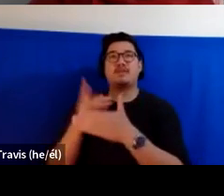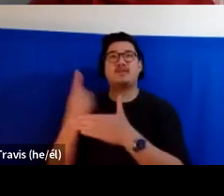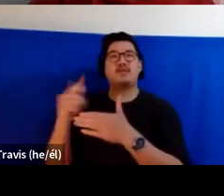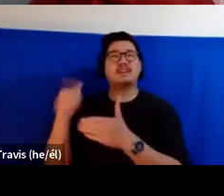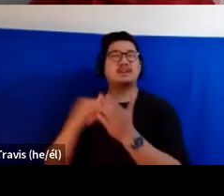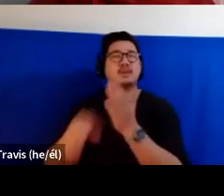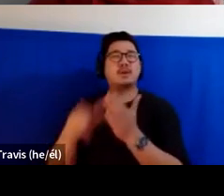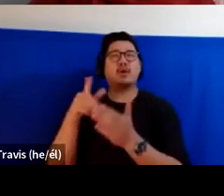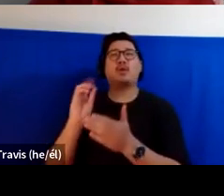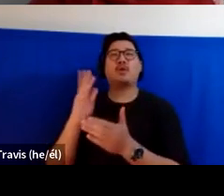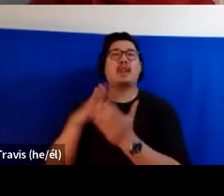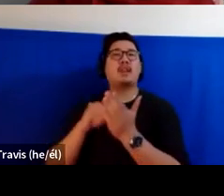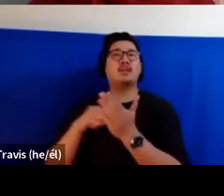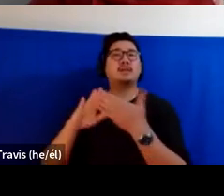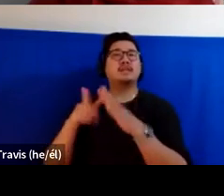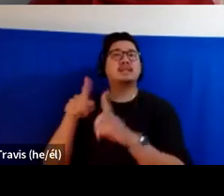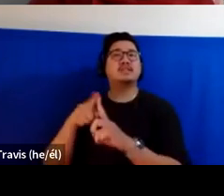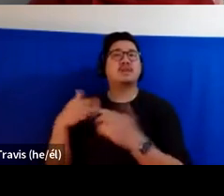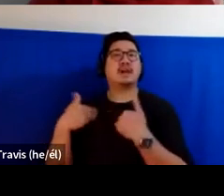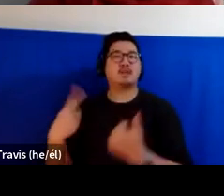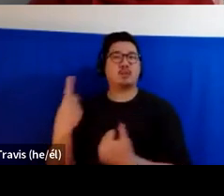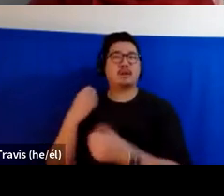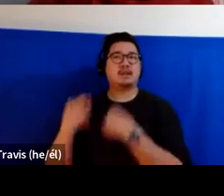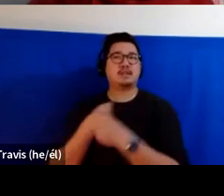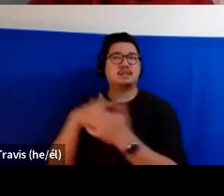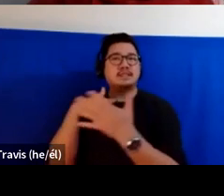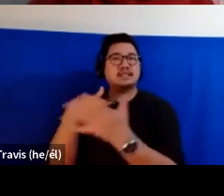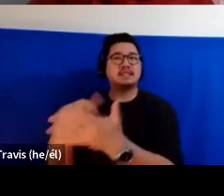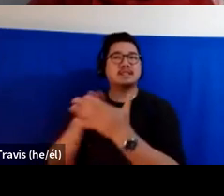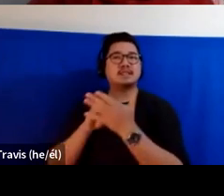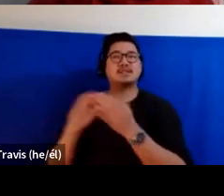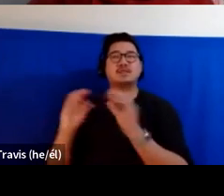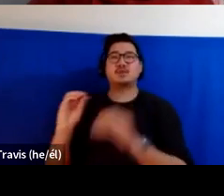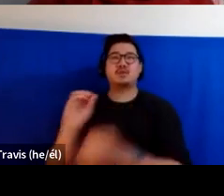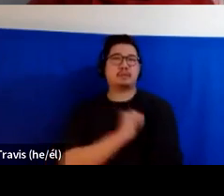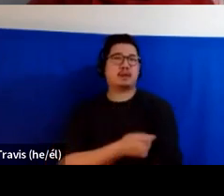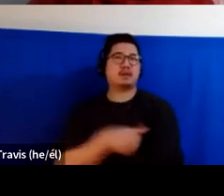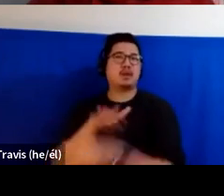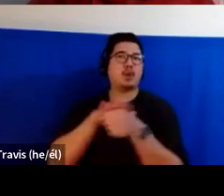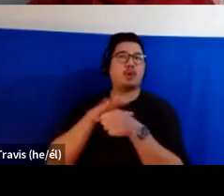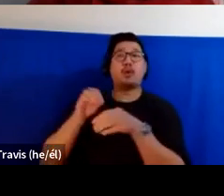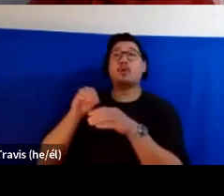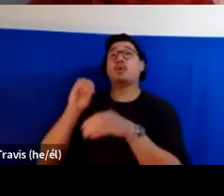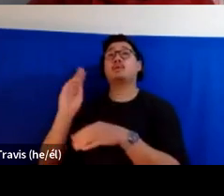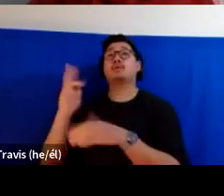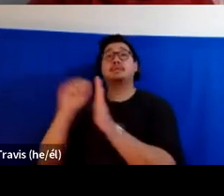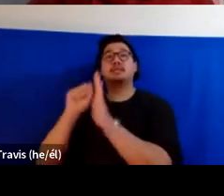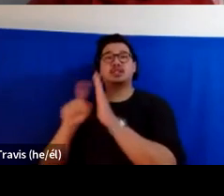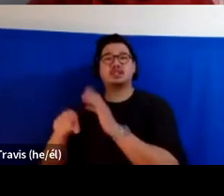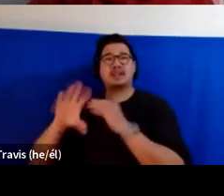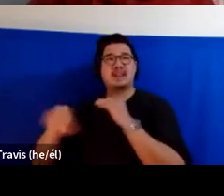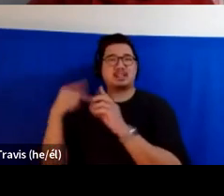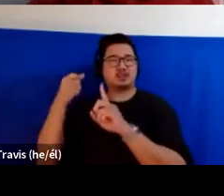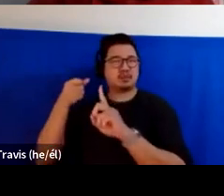community until there is at least one year of steady learning no administrator local or at the state level should add to the trauma students are